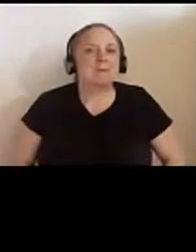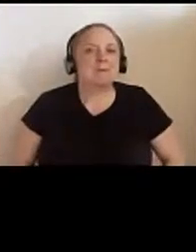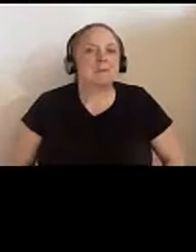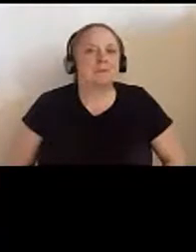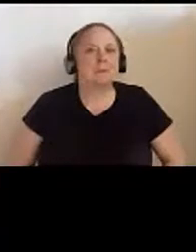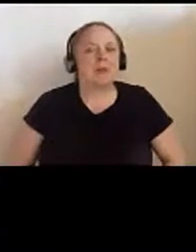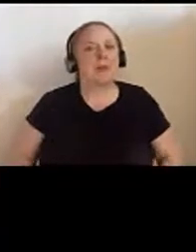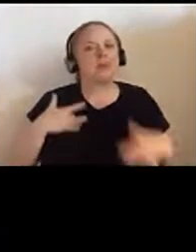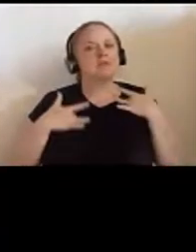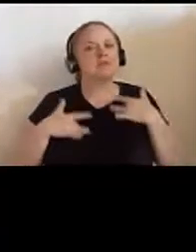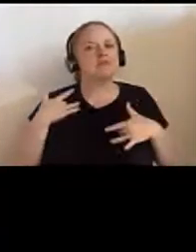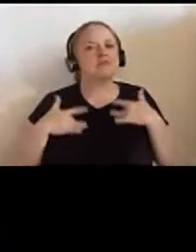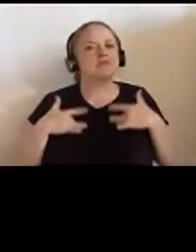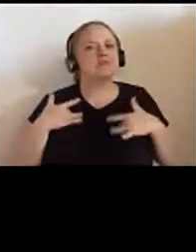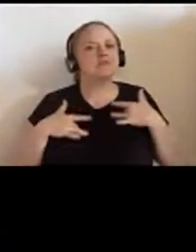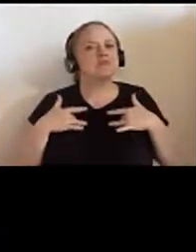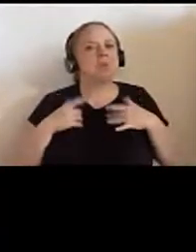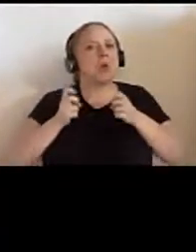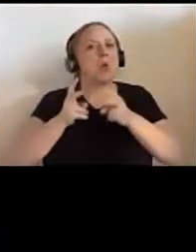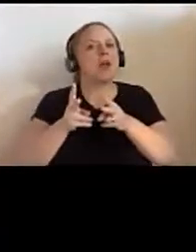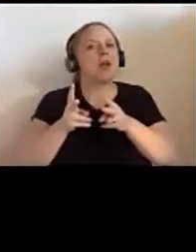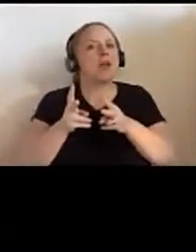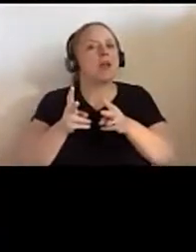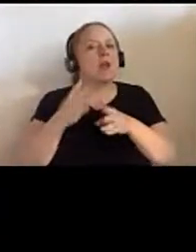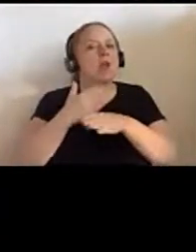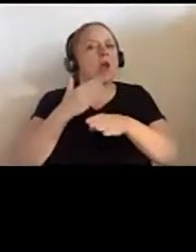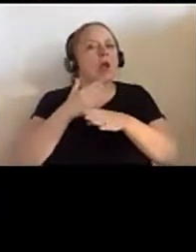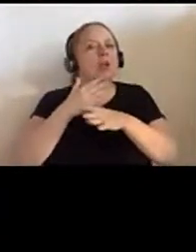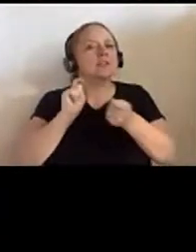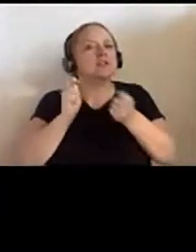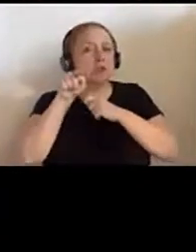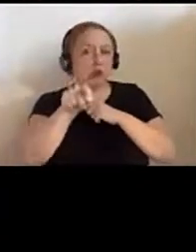I'm interested in the way that the work changed for you